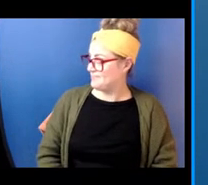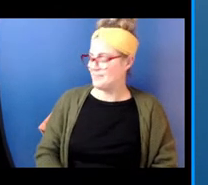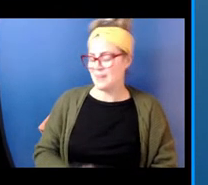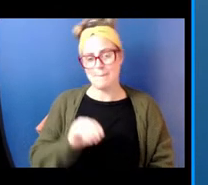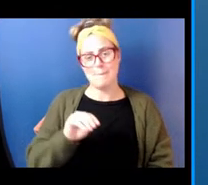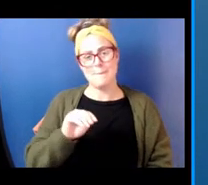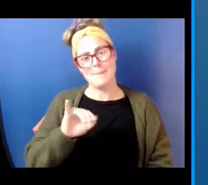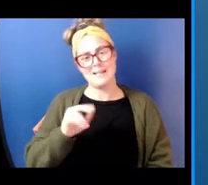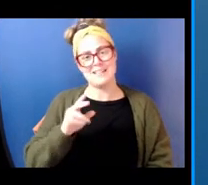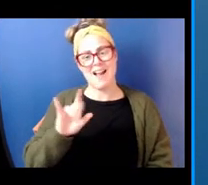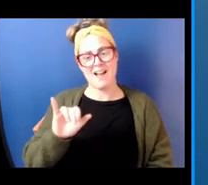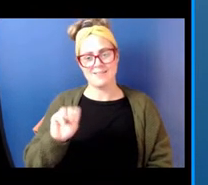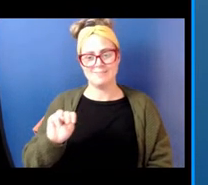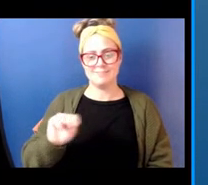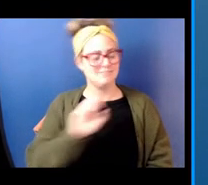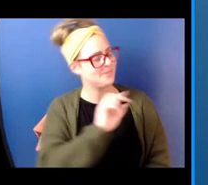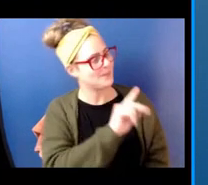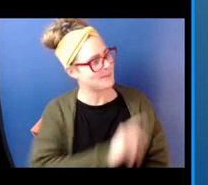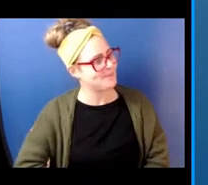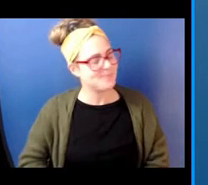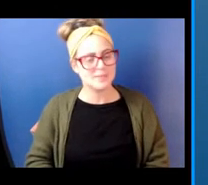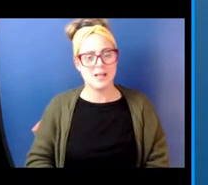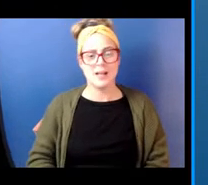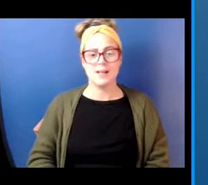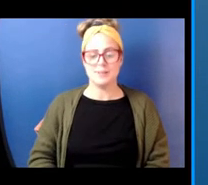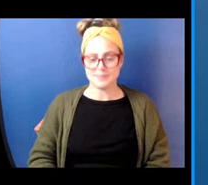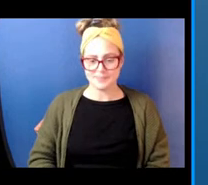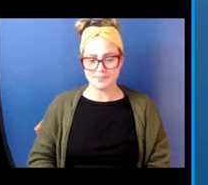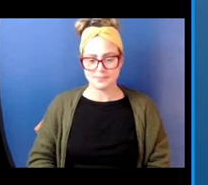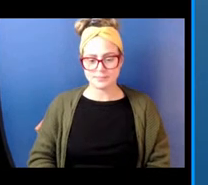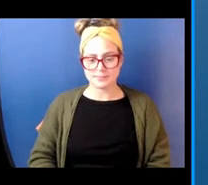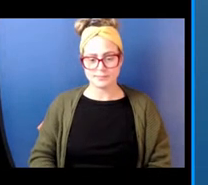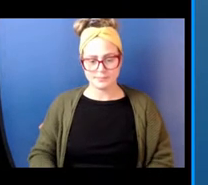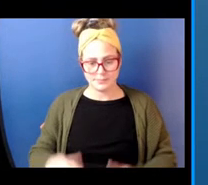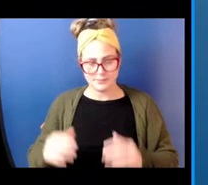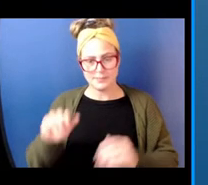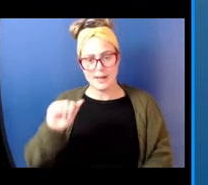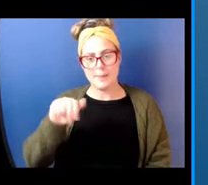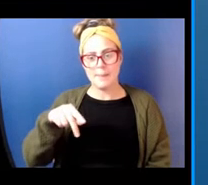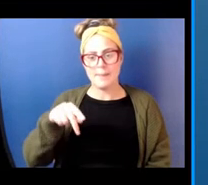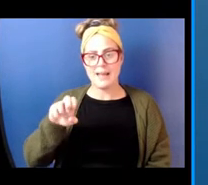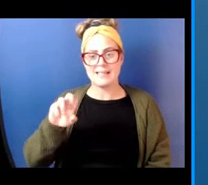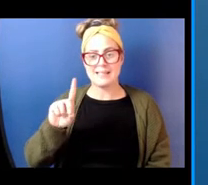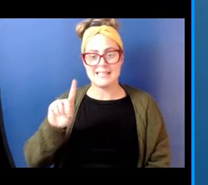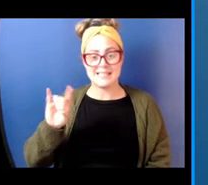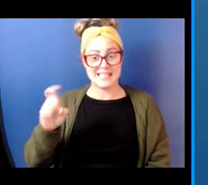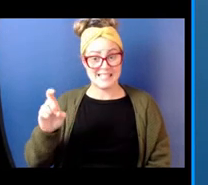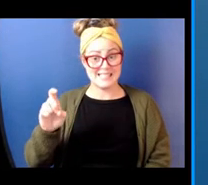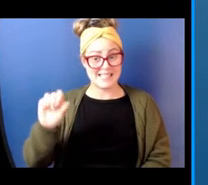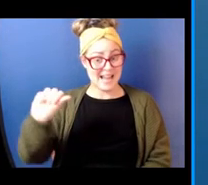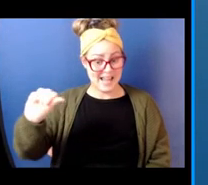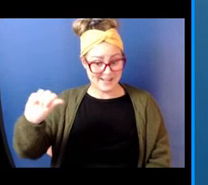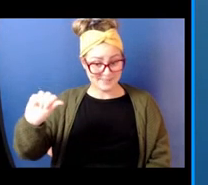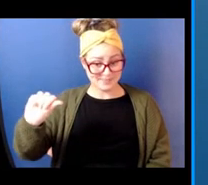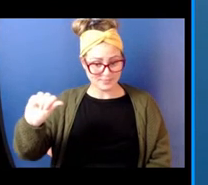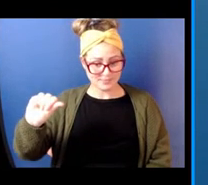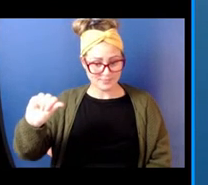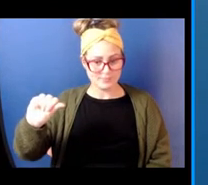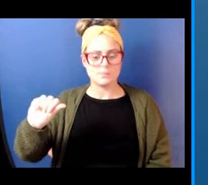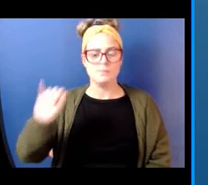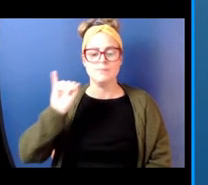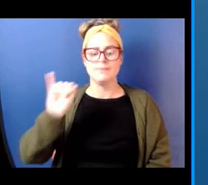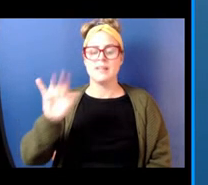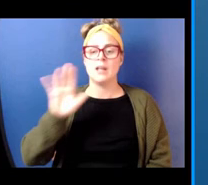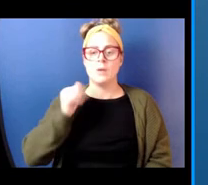okay so we're going to appendix a appendix a addresses